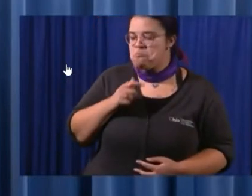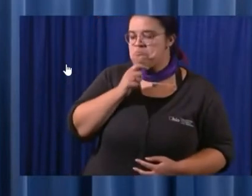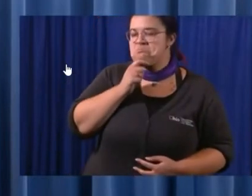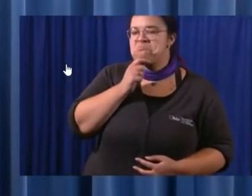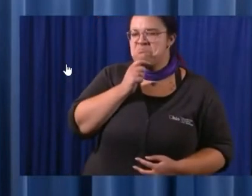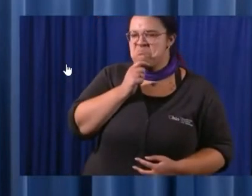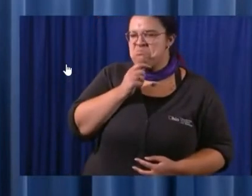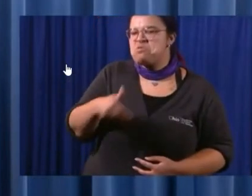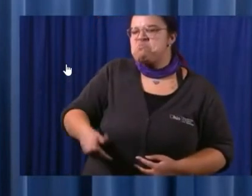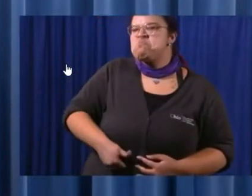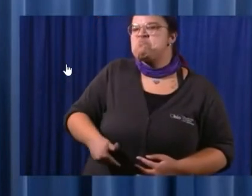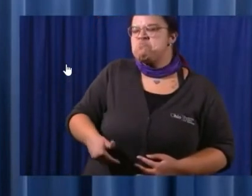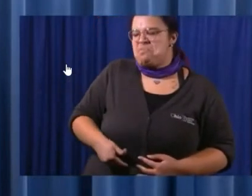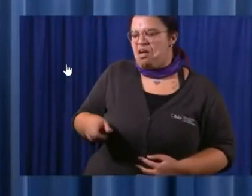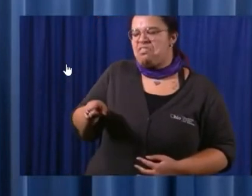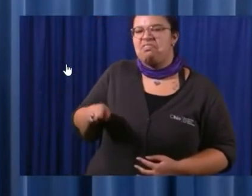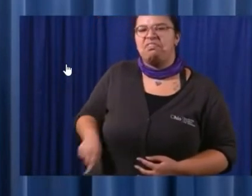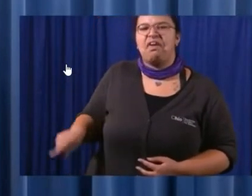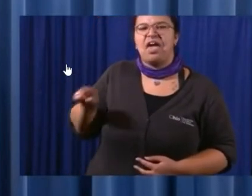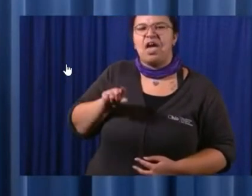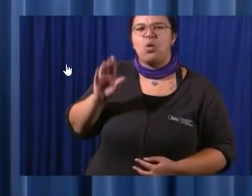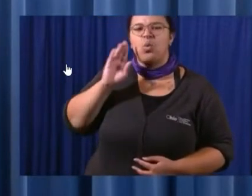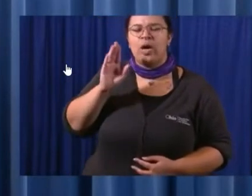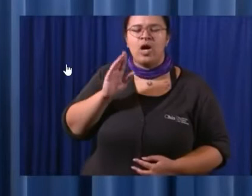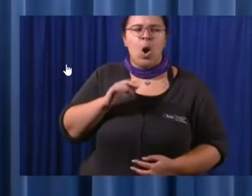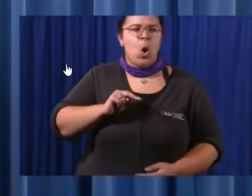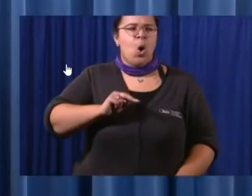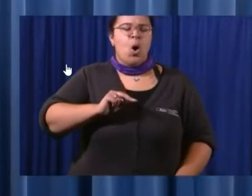we're going to control our future.